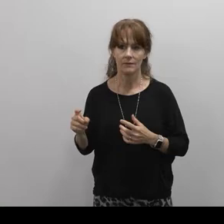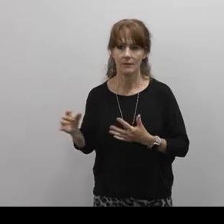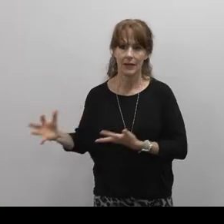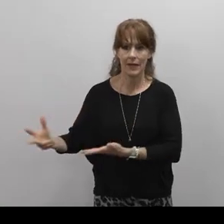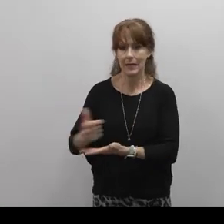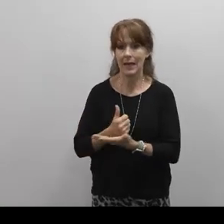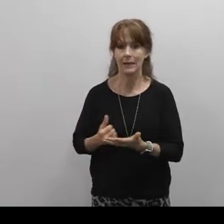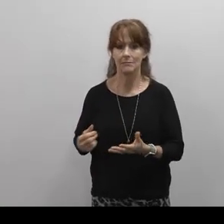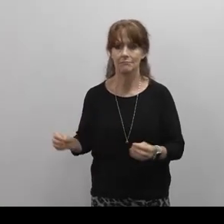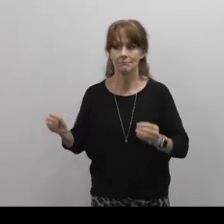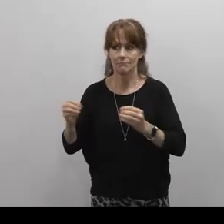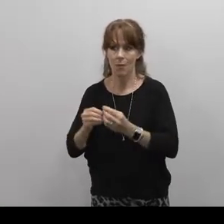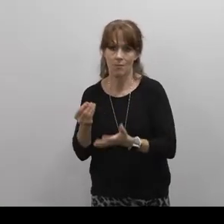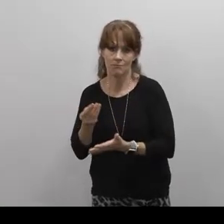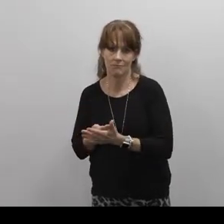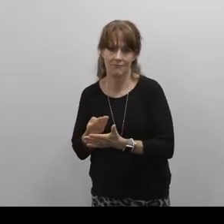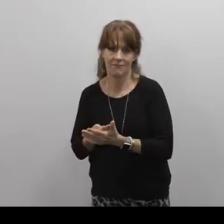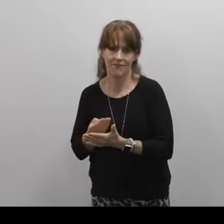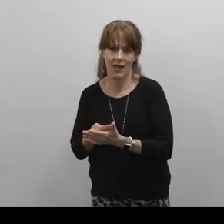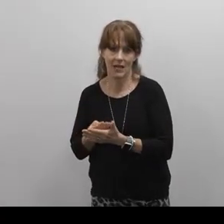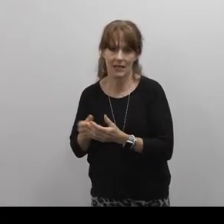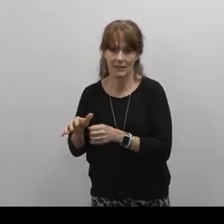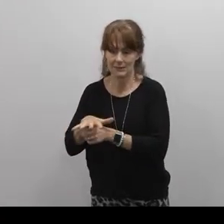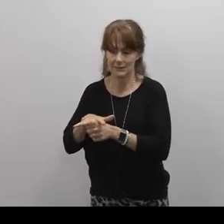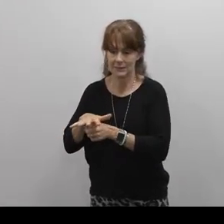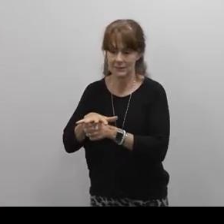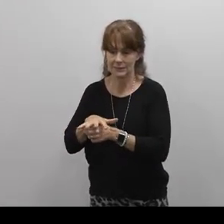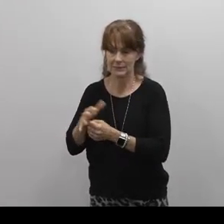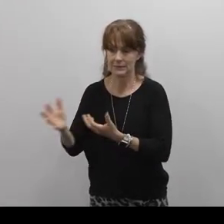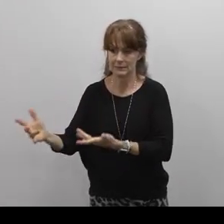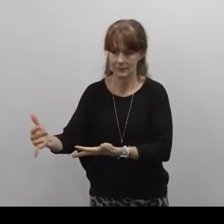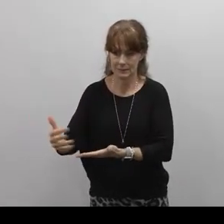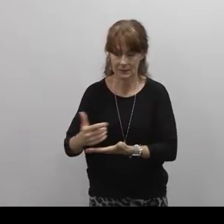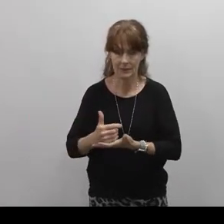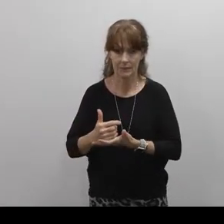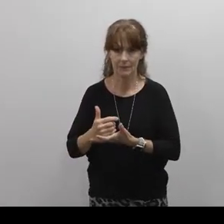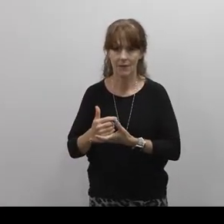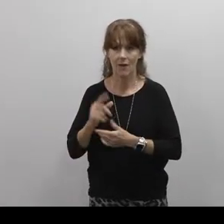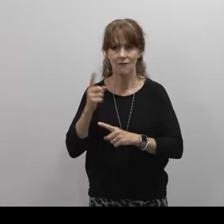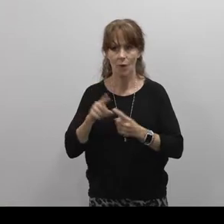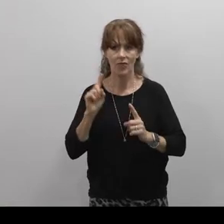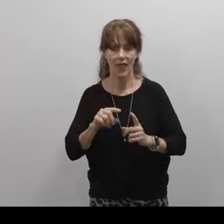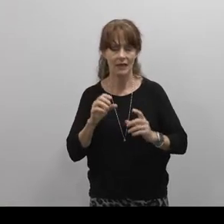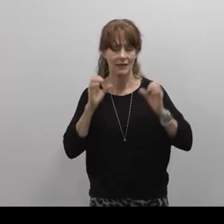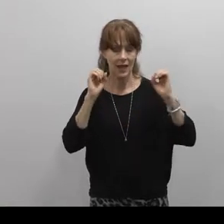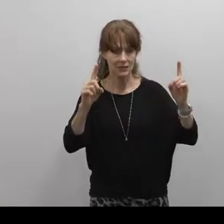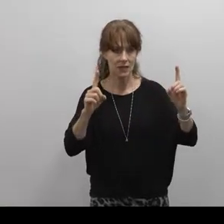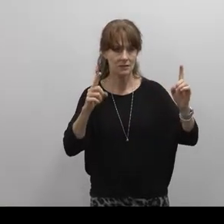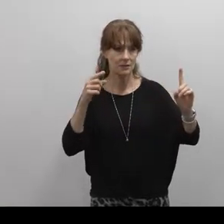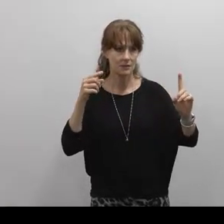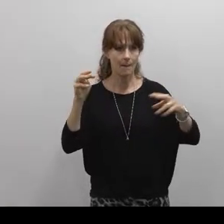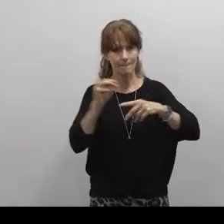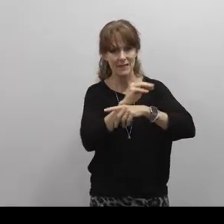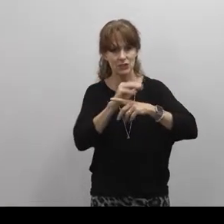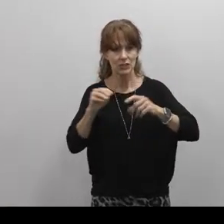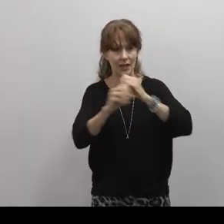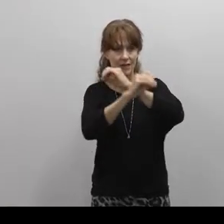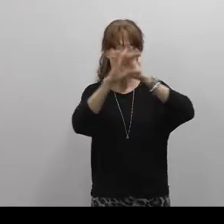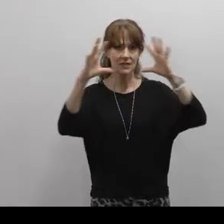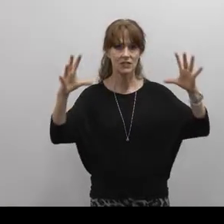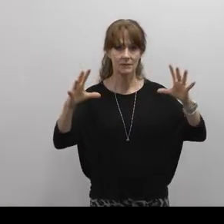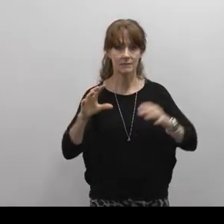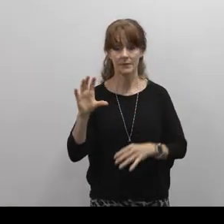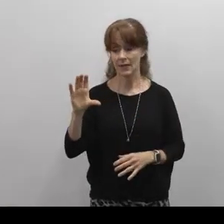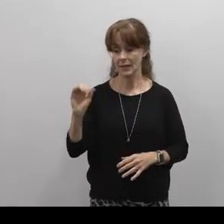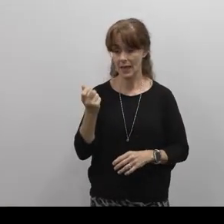to be able to achieve these very things and align us with that very educational mission and vision. When all said and done, and Canon and